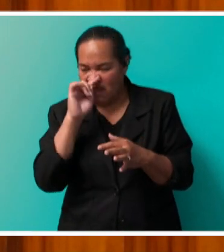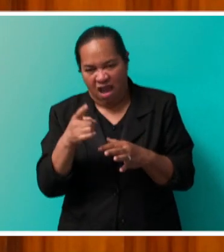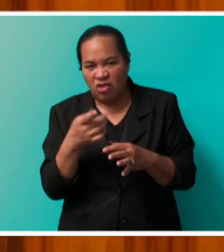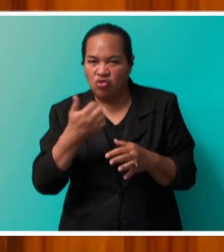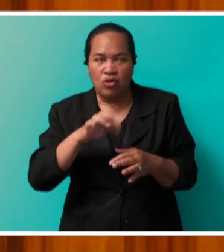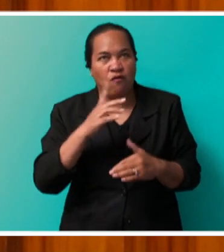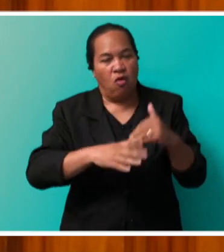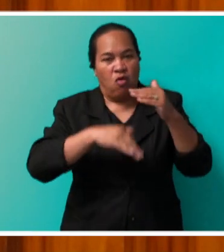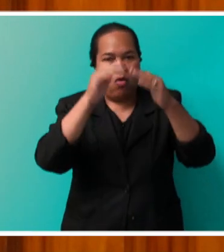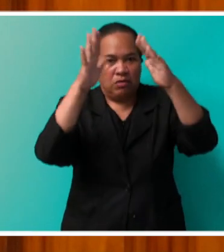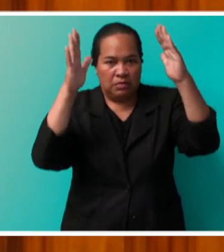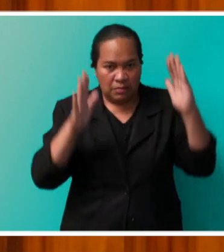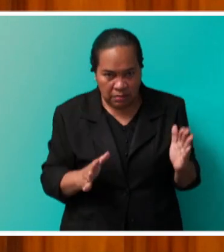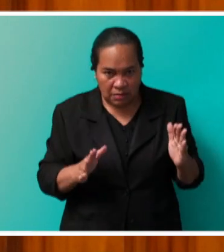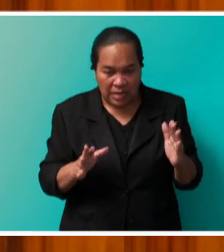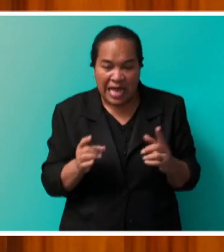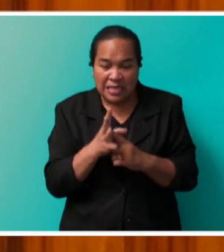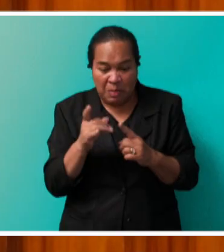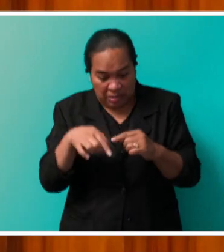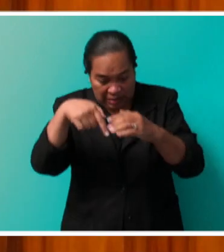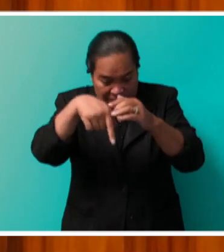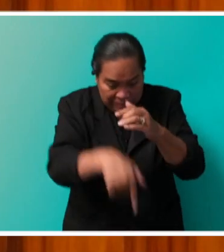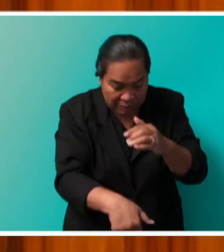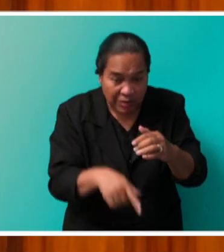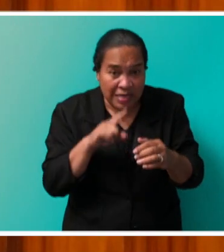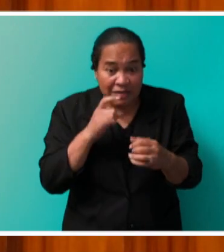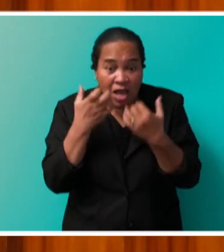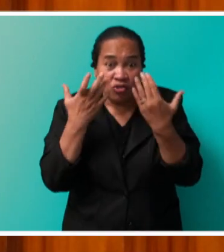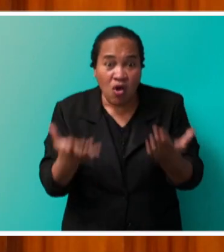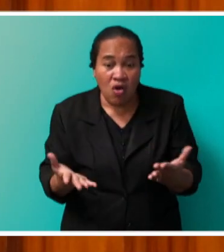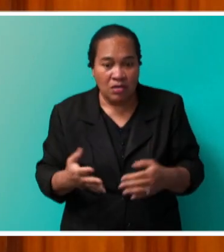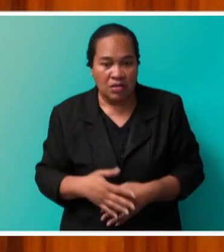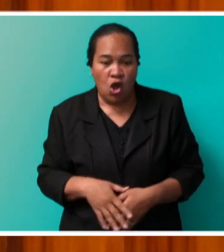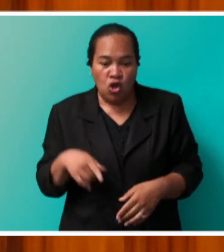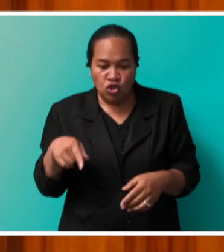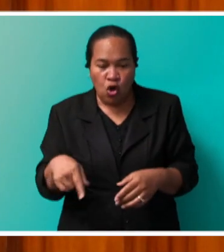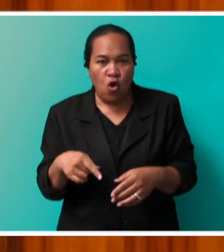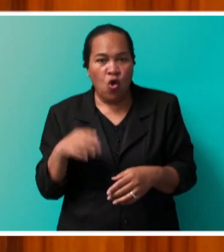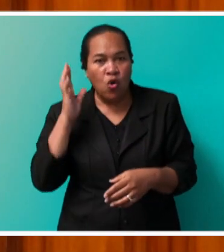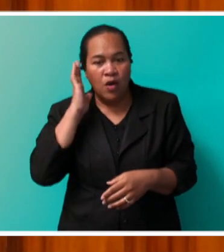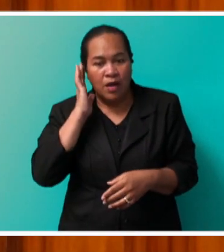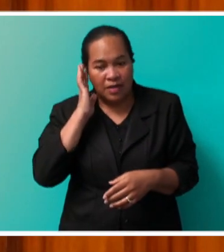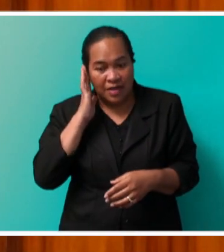in exposed and in ground contact situations. Timber treatment, therefore, acts like an insurance